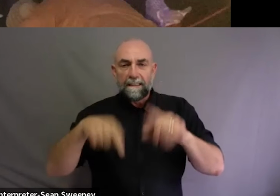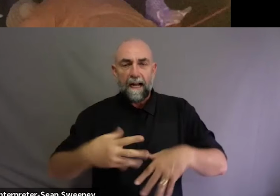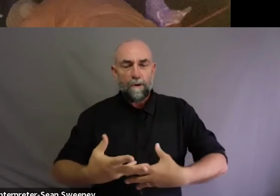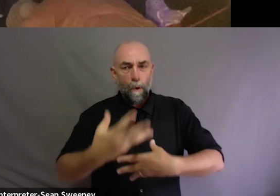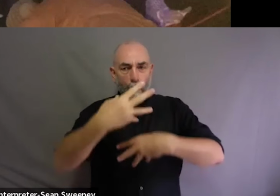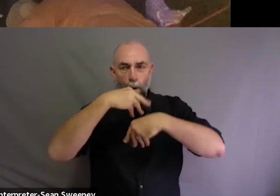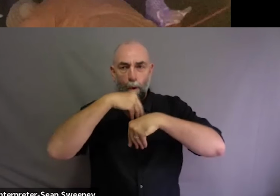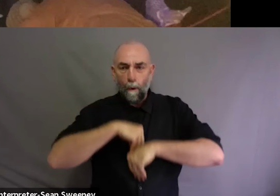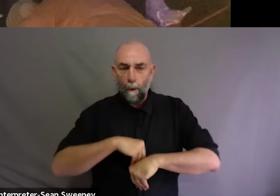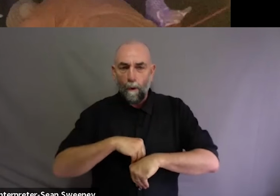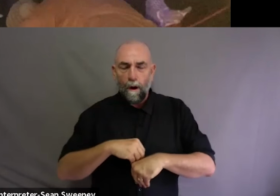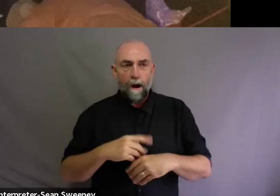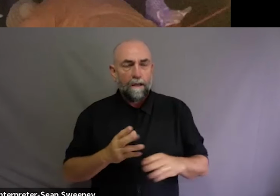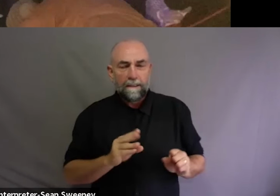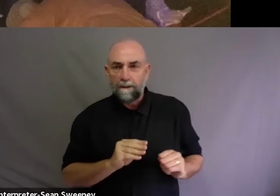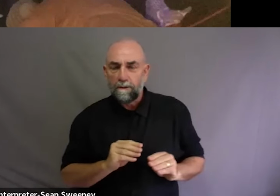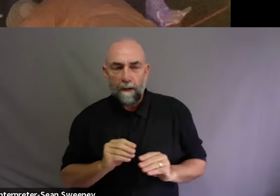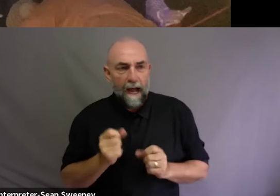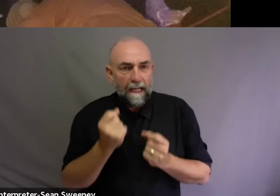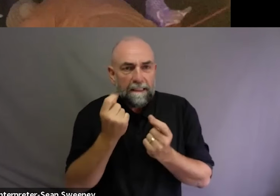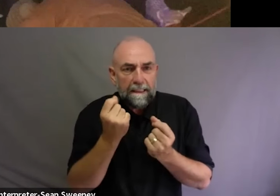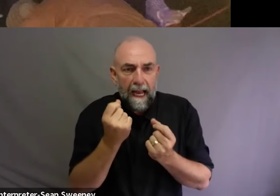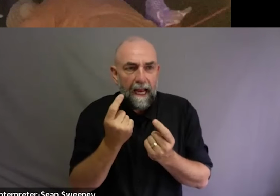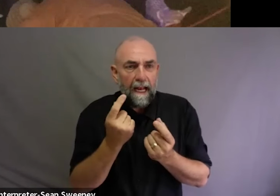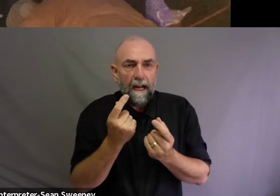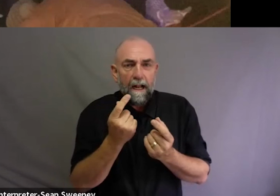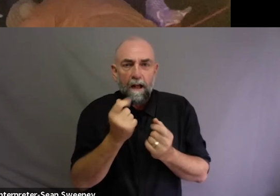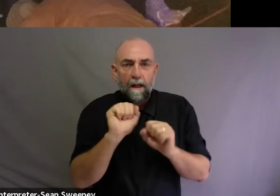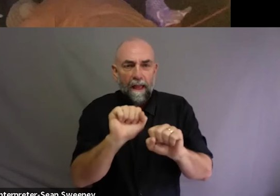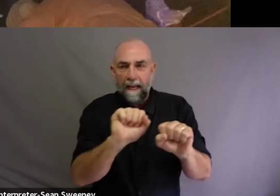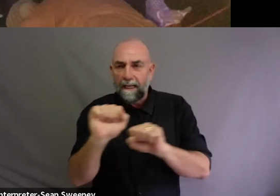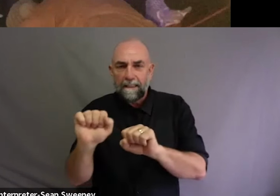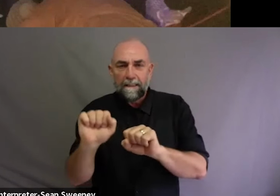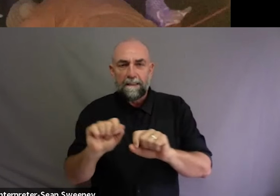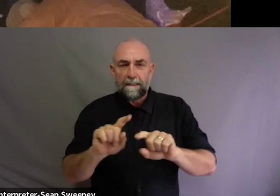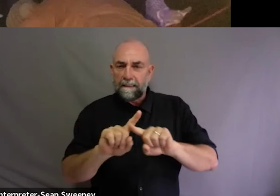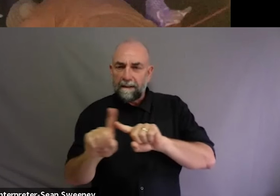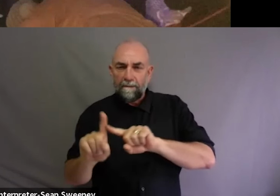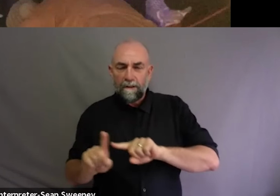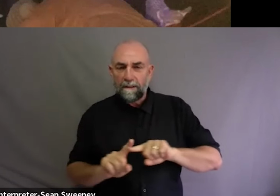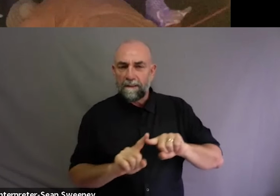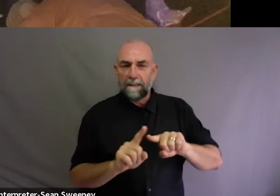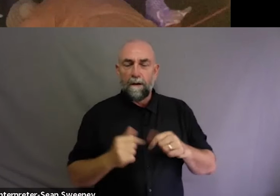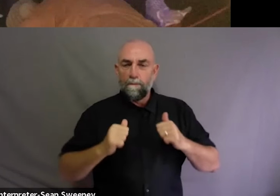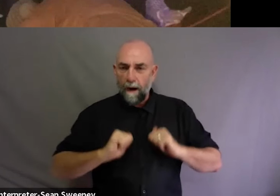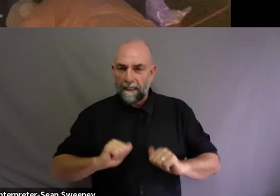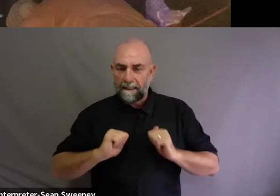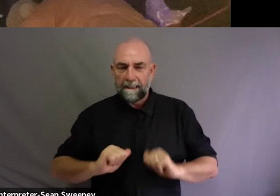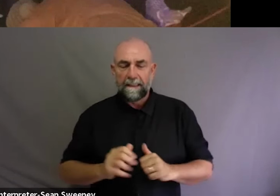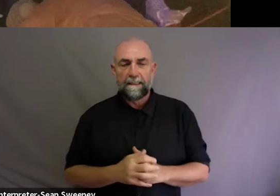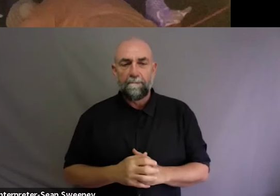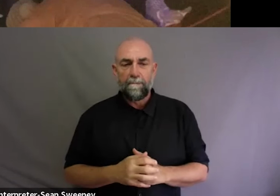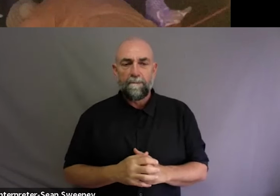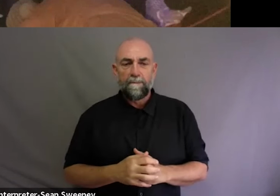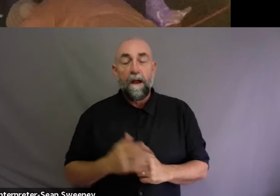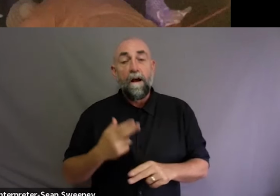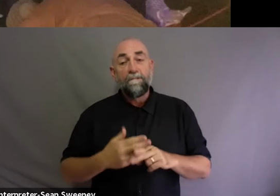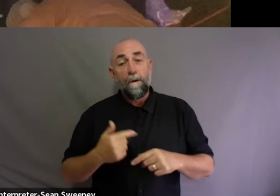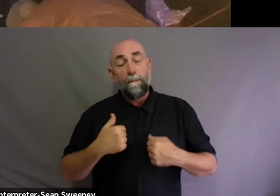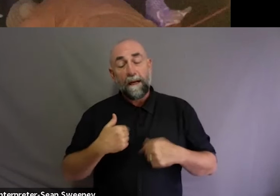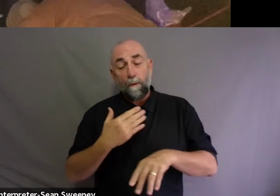in a complex ecology of practices," unquote. So this whole project for me, working with the artists, was not just an ecology